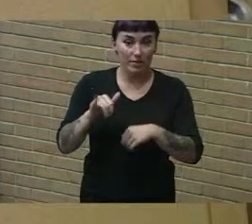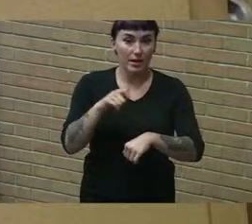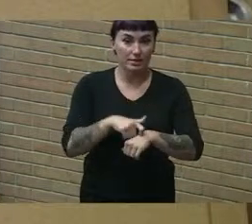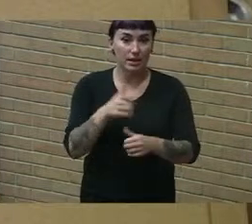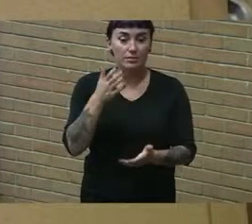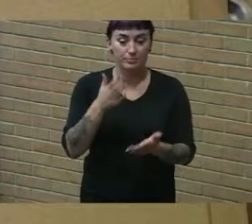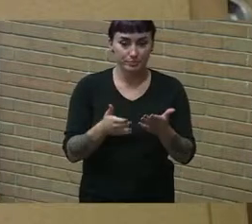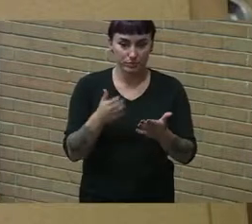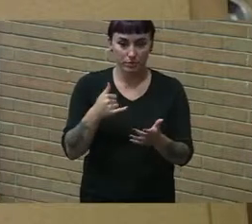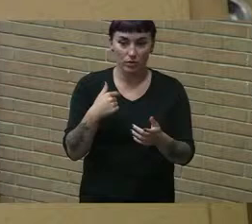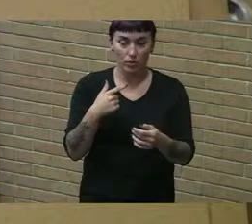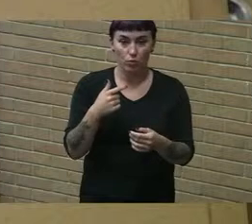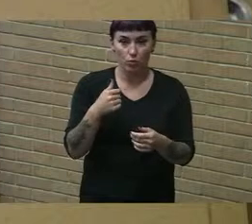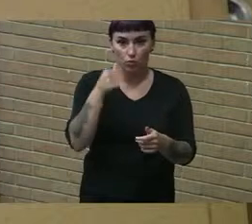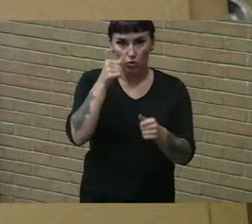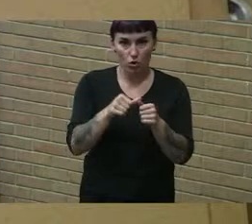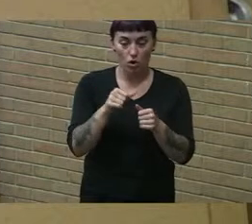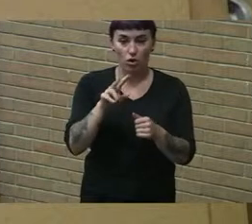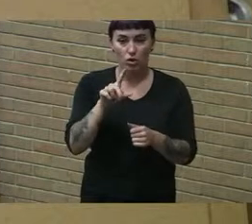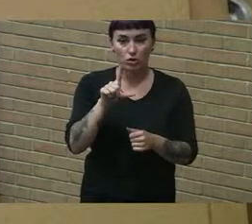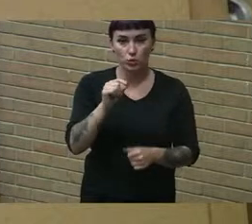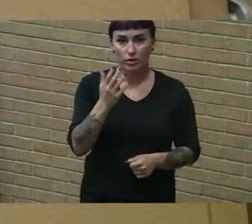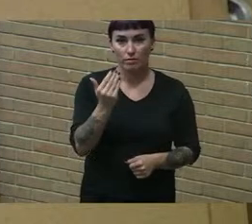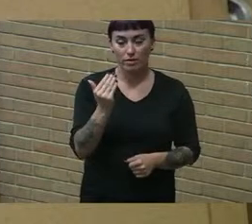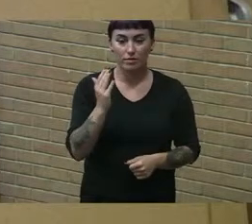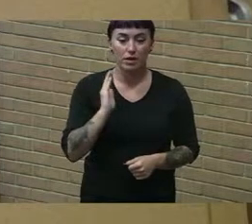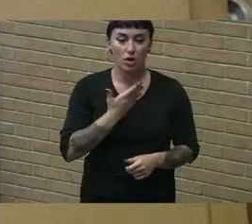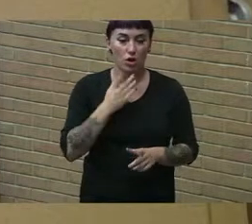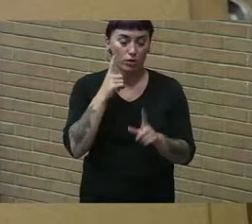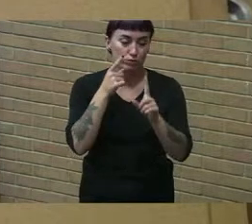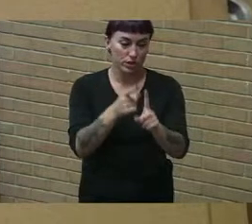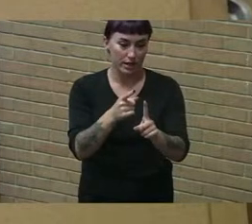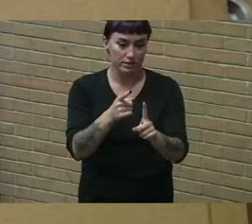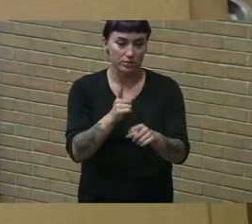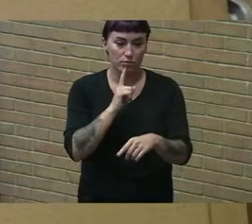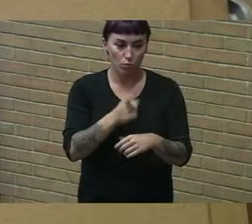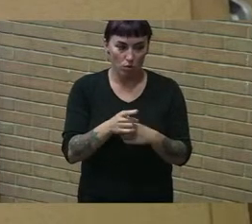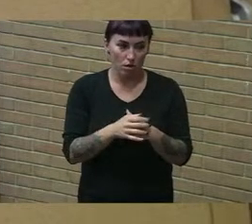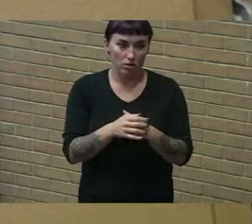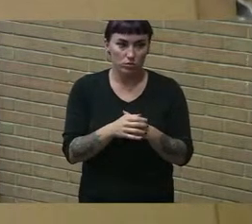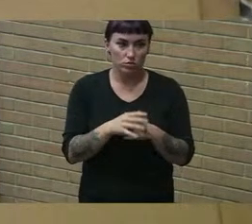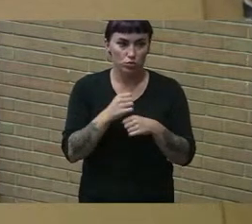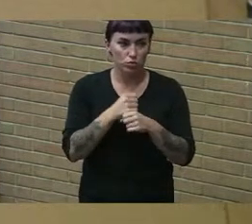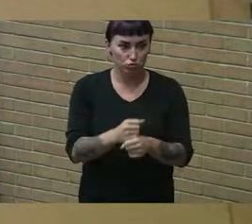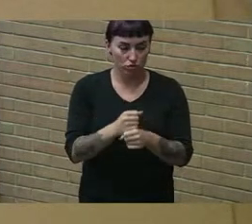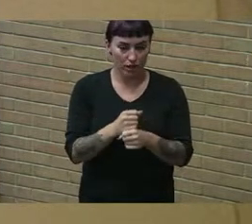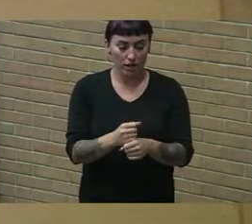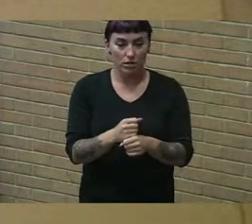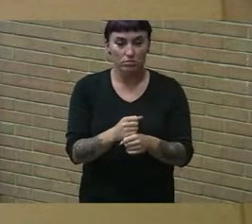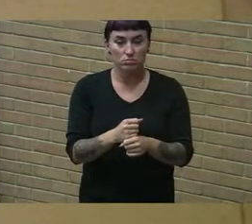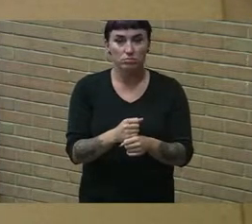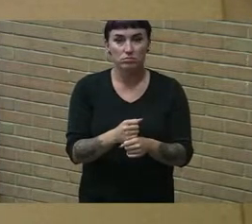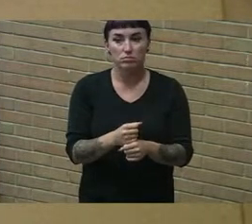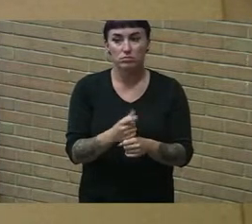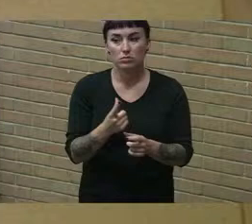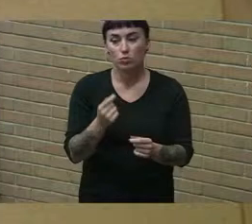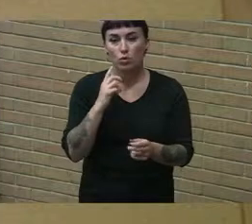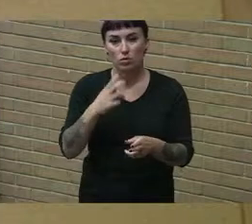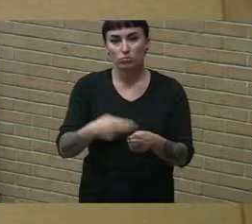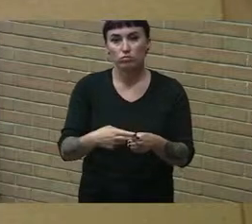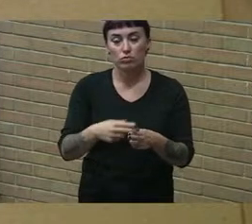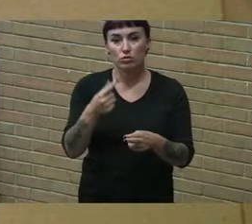may recall in 2015 our objective was to create a number of what are referred to